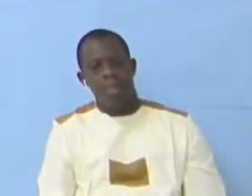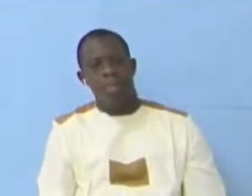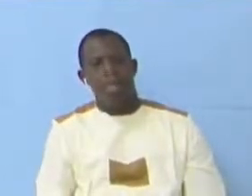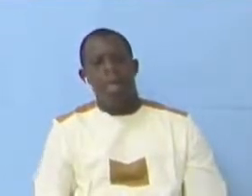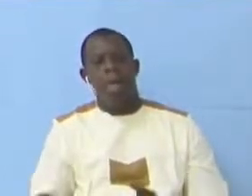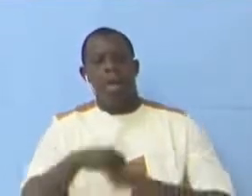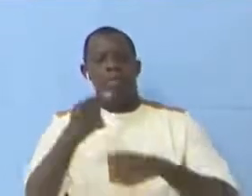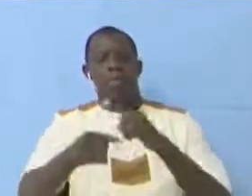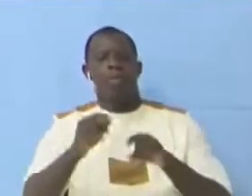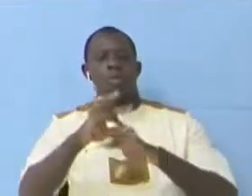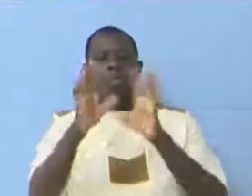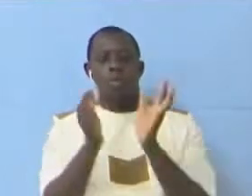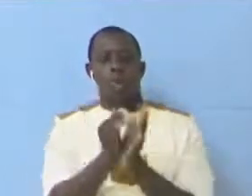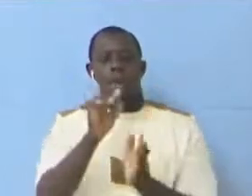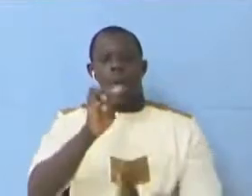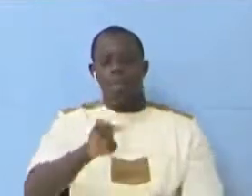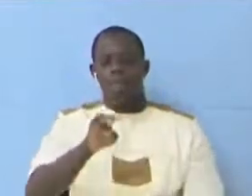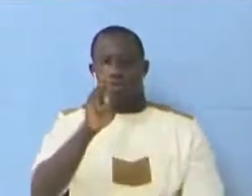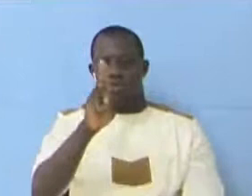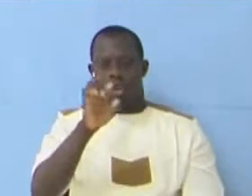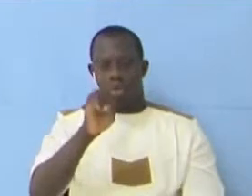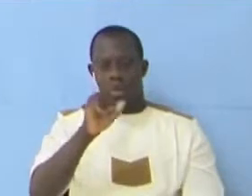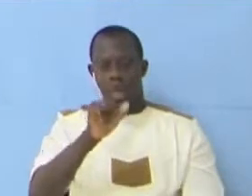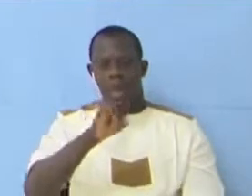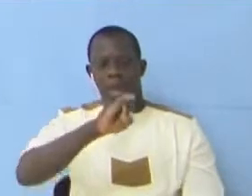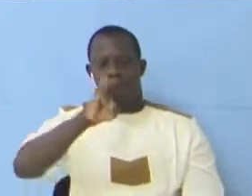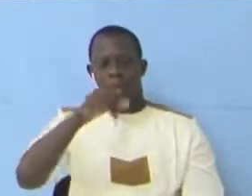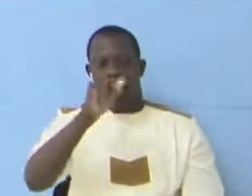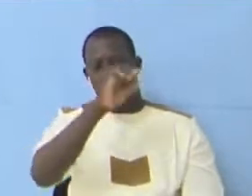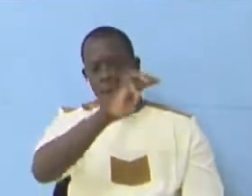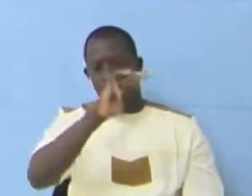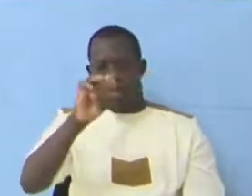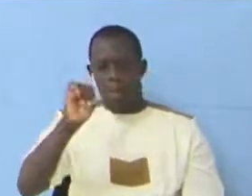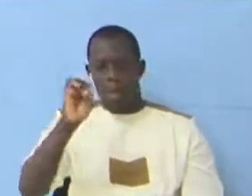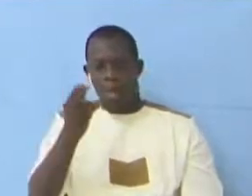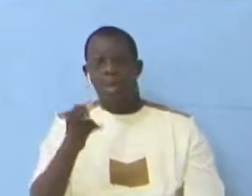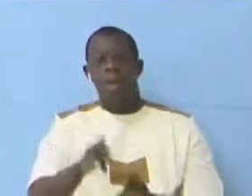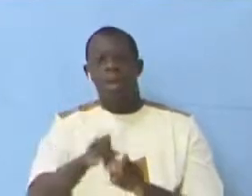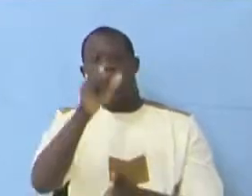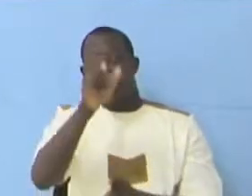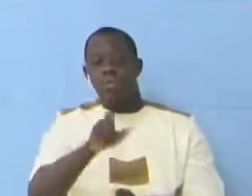all of a sudden, Musa Jame, the then principal protective officer, whom